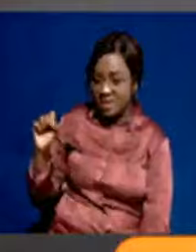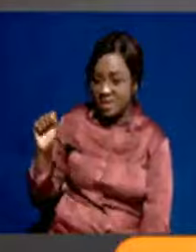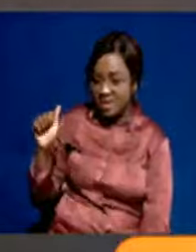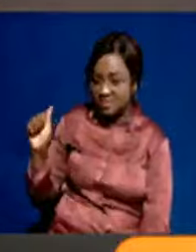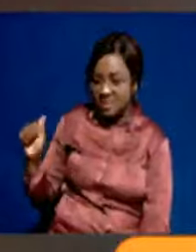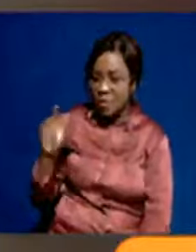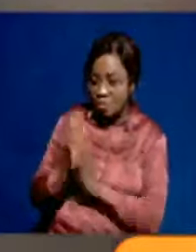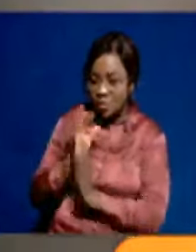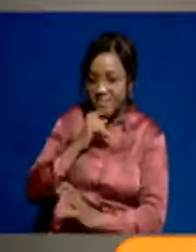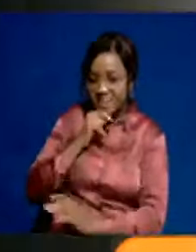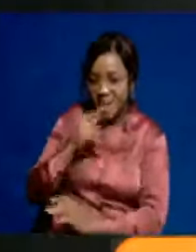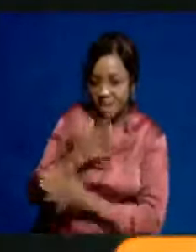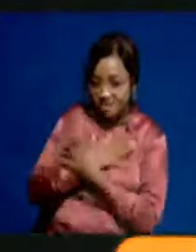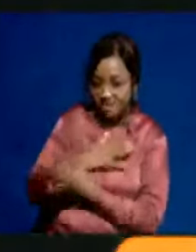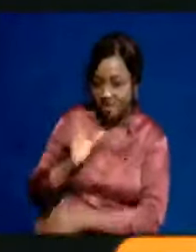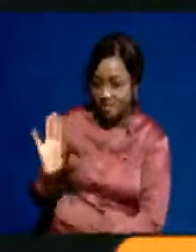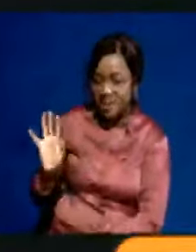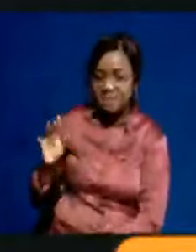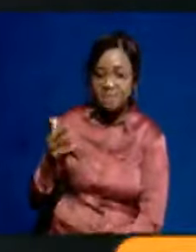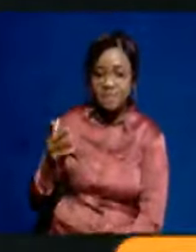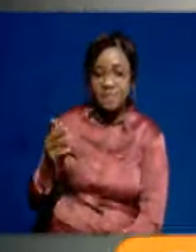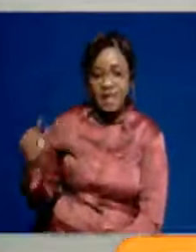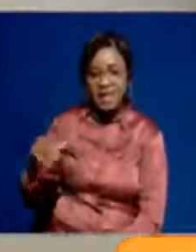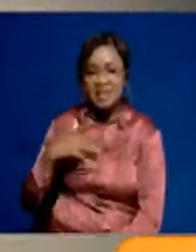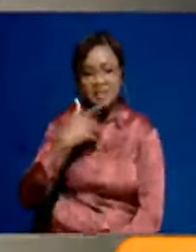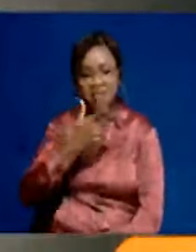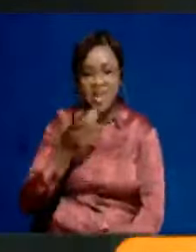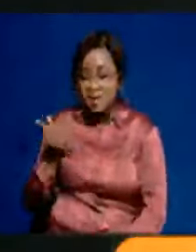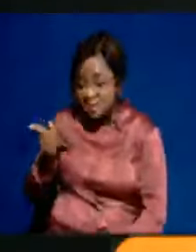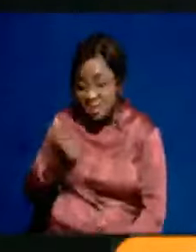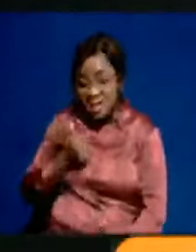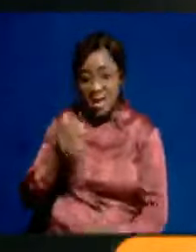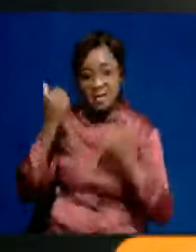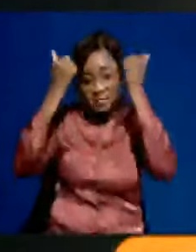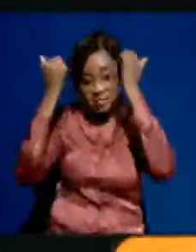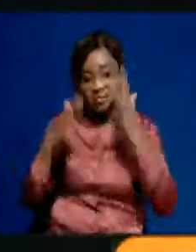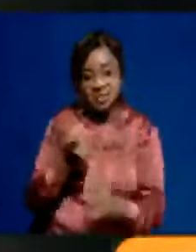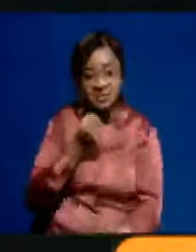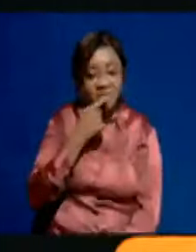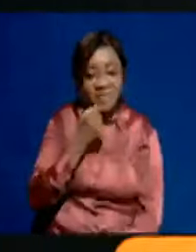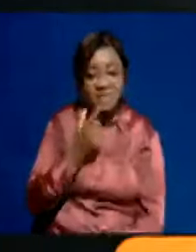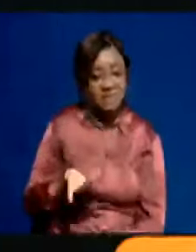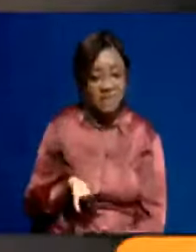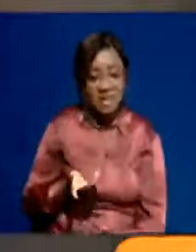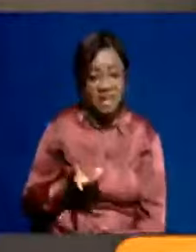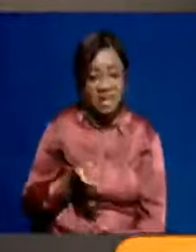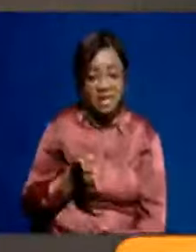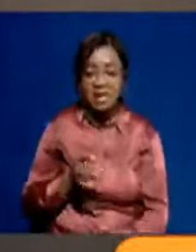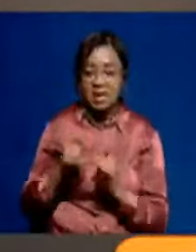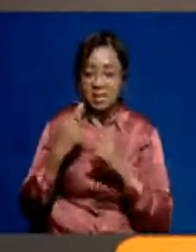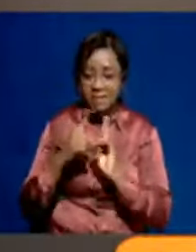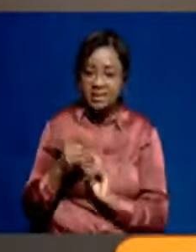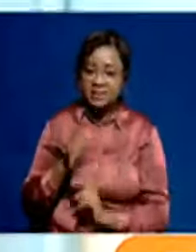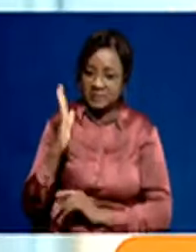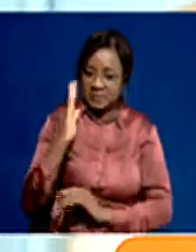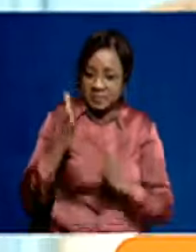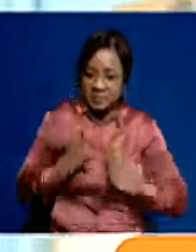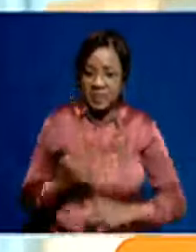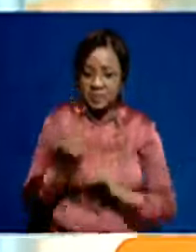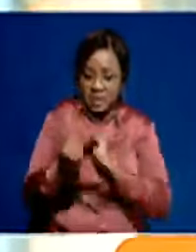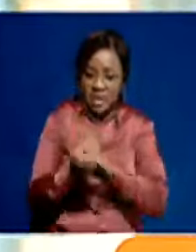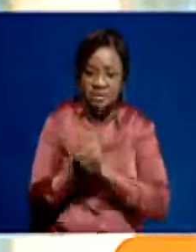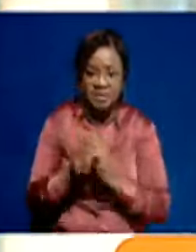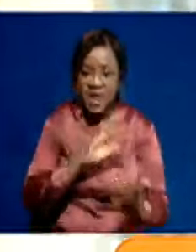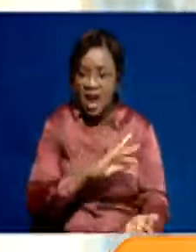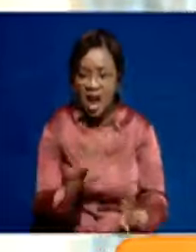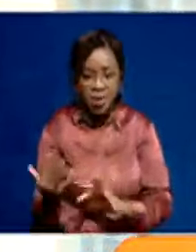friend. Fabian Onyango, a security guard who was on duty when the two walked into the facility, narrates the ordeal which occurred